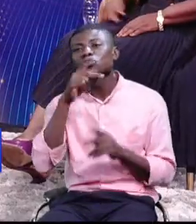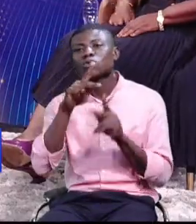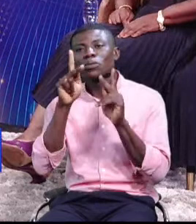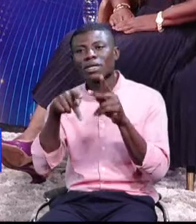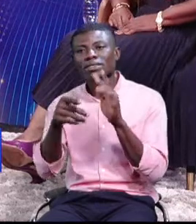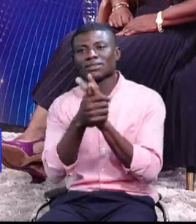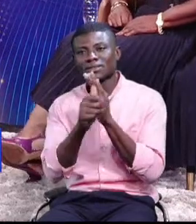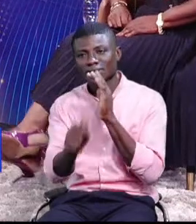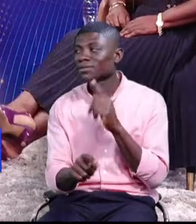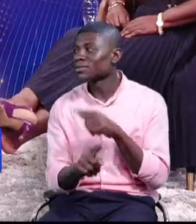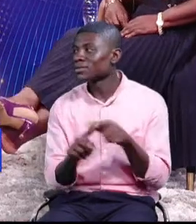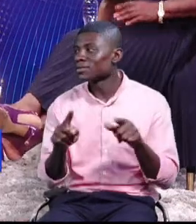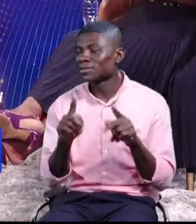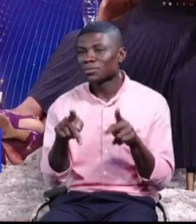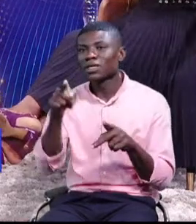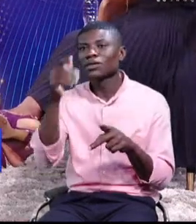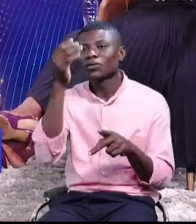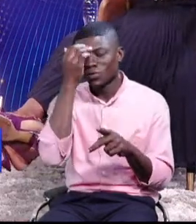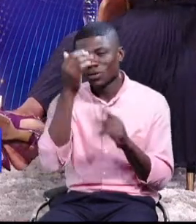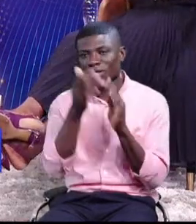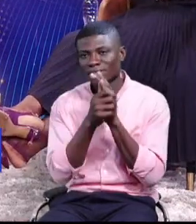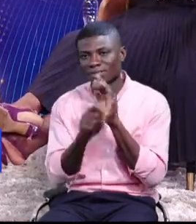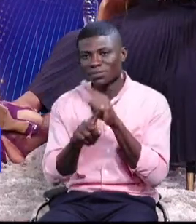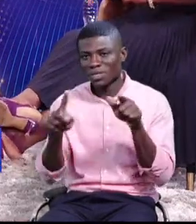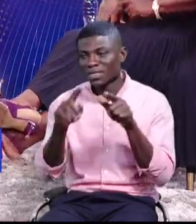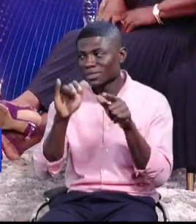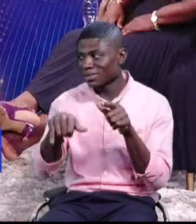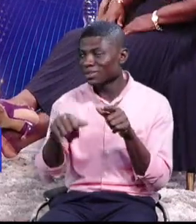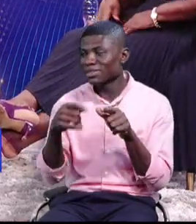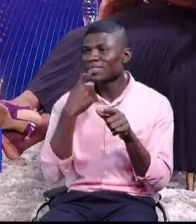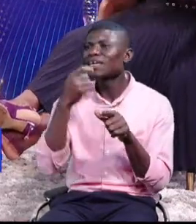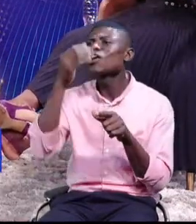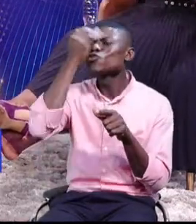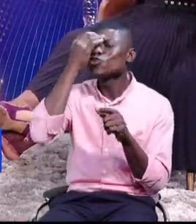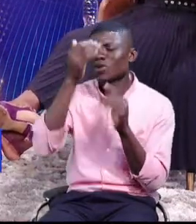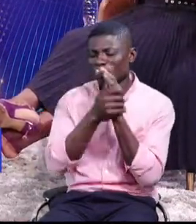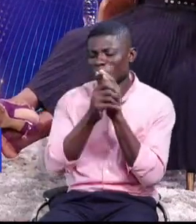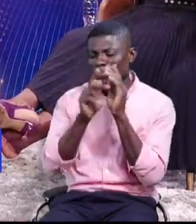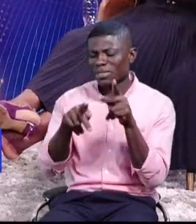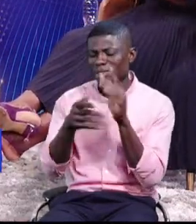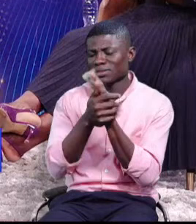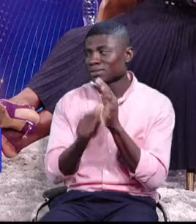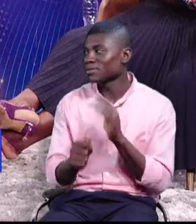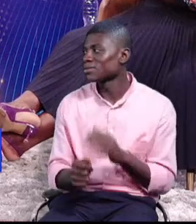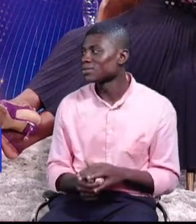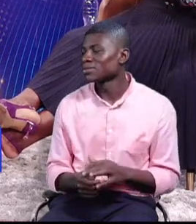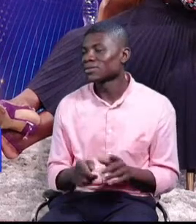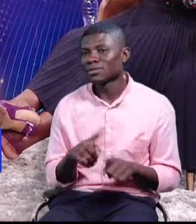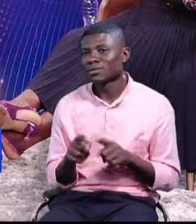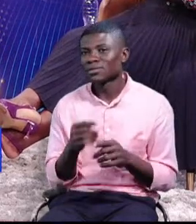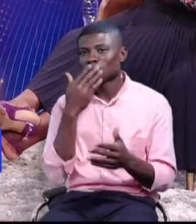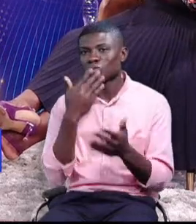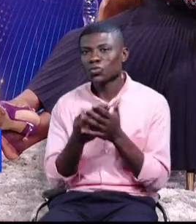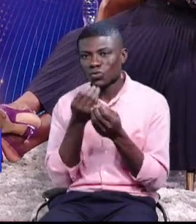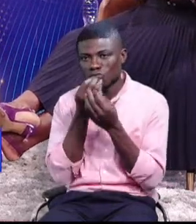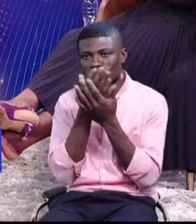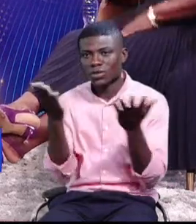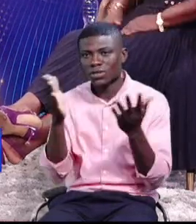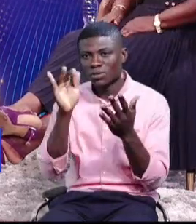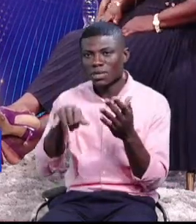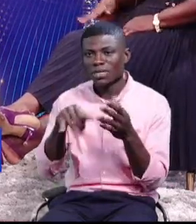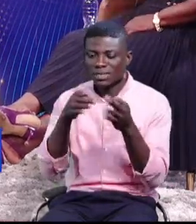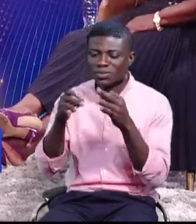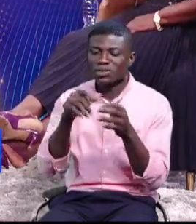expert. But she knows the expert. She didn't know the expert. So the expert who you know is the good information ground you